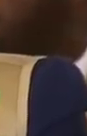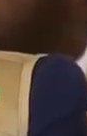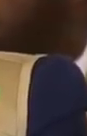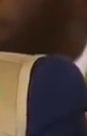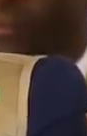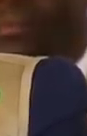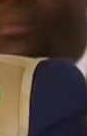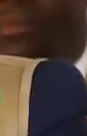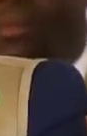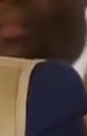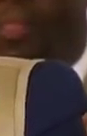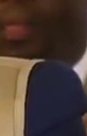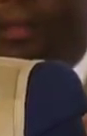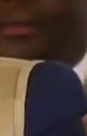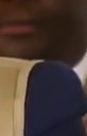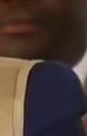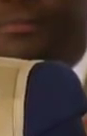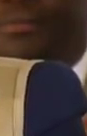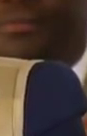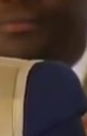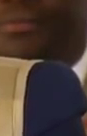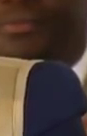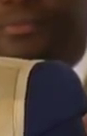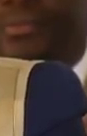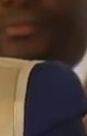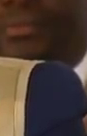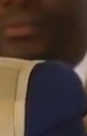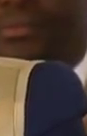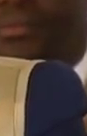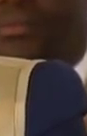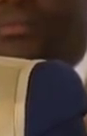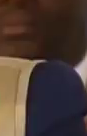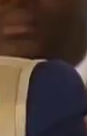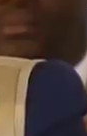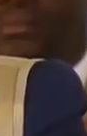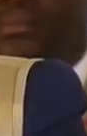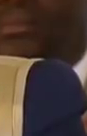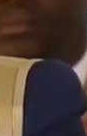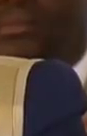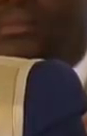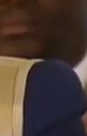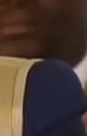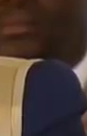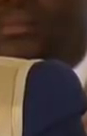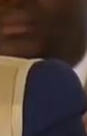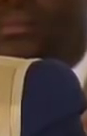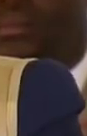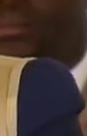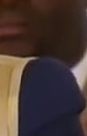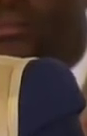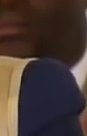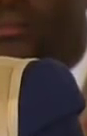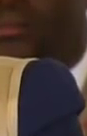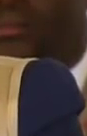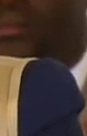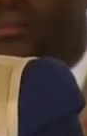Well, I'm sure as we evolve and grow and improve, we'll get